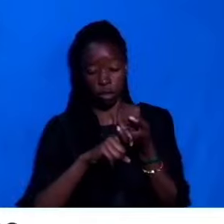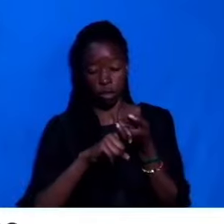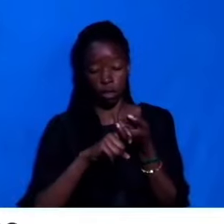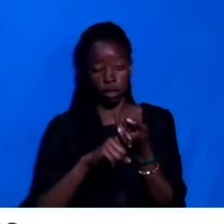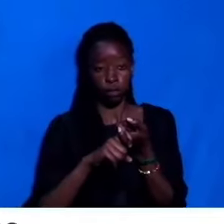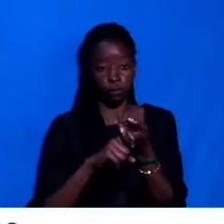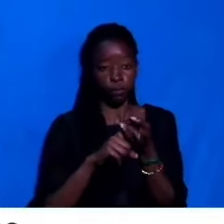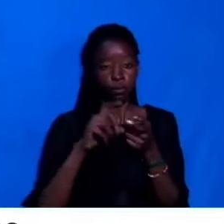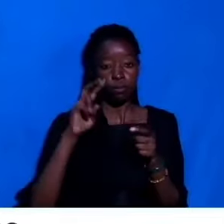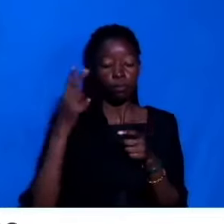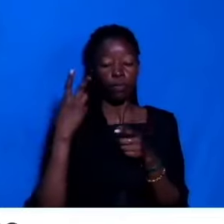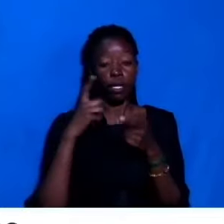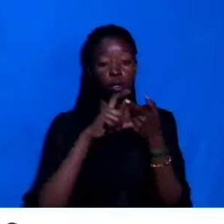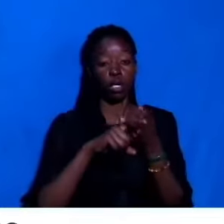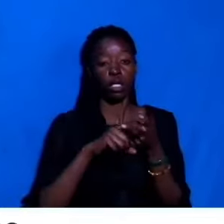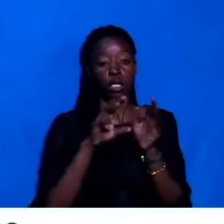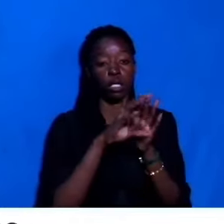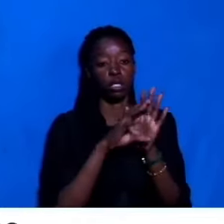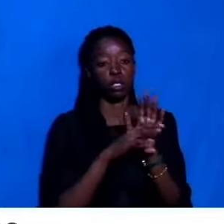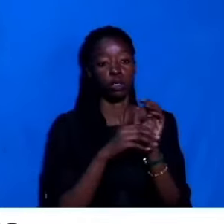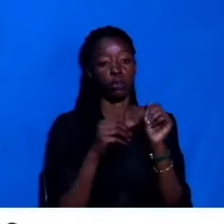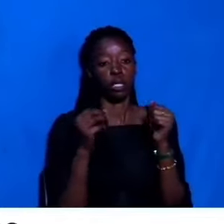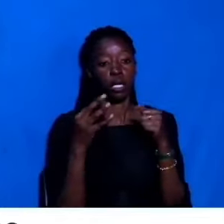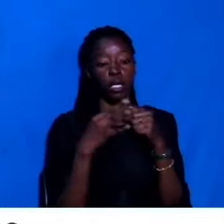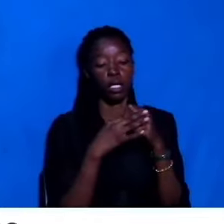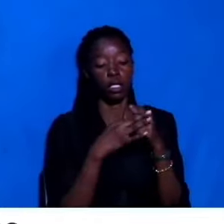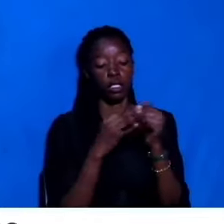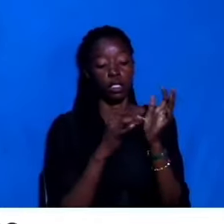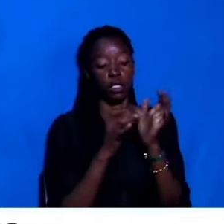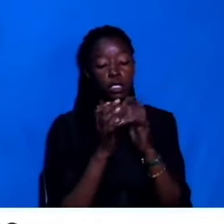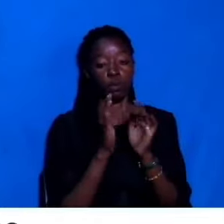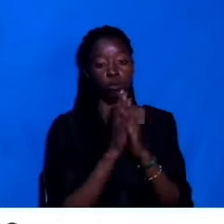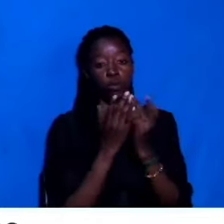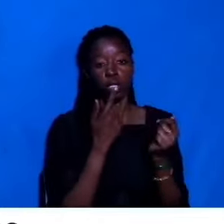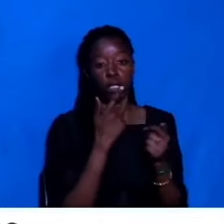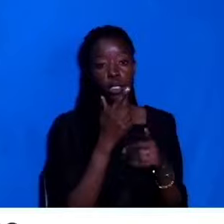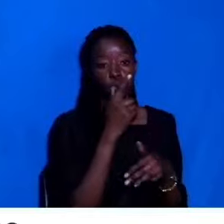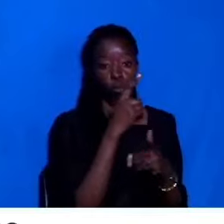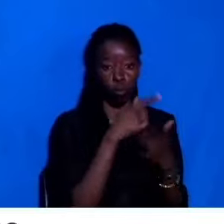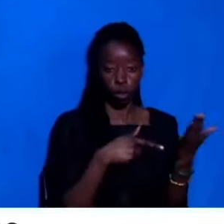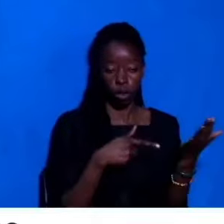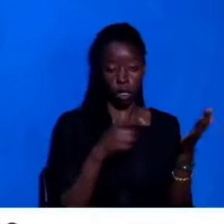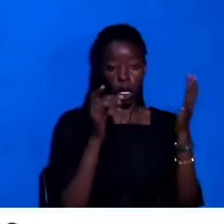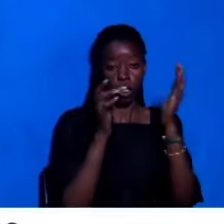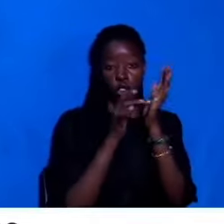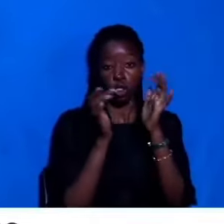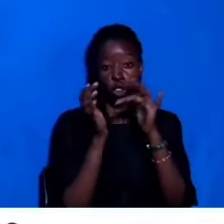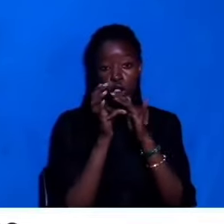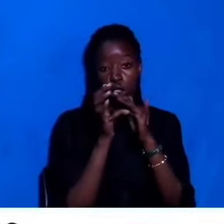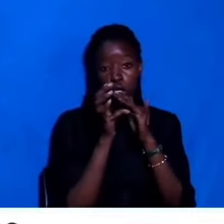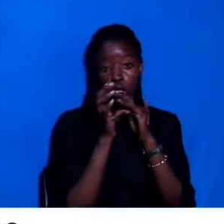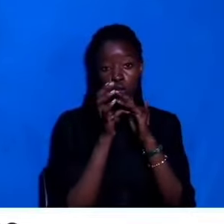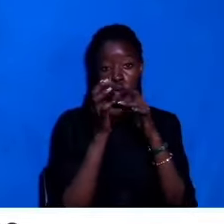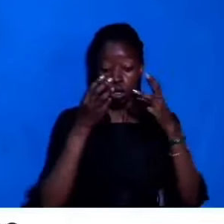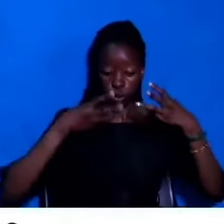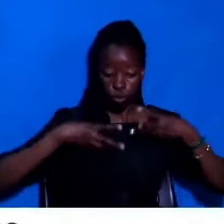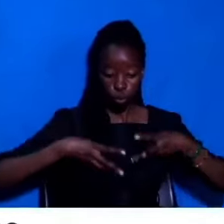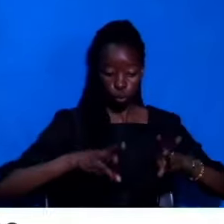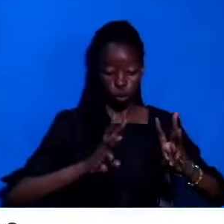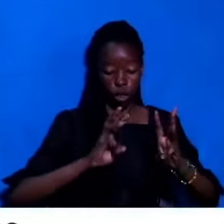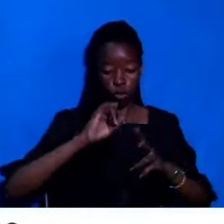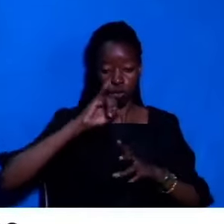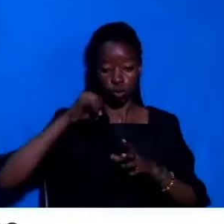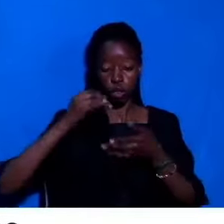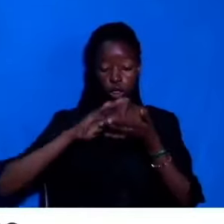Corinthians, 2 Corinthians chapter 8. The Bible says that Jesus, on his way to Jerusalem, that is in